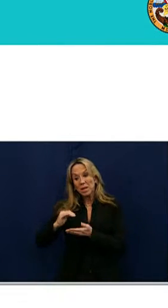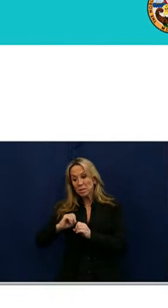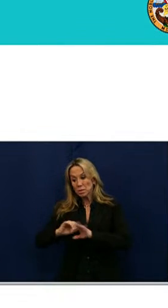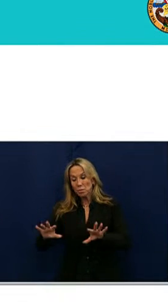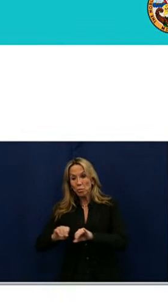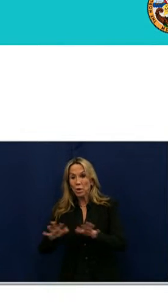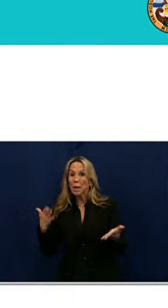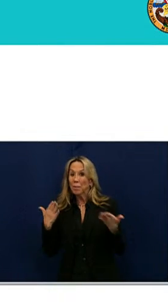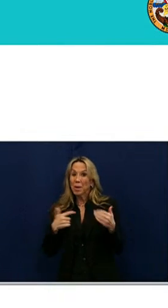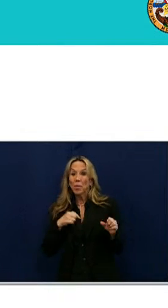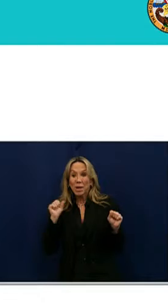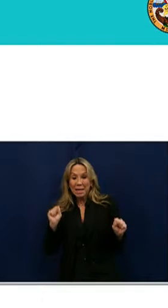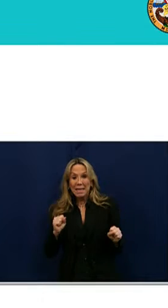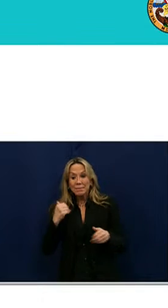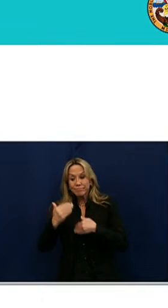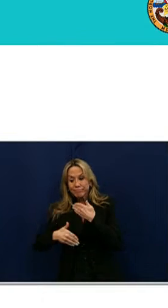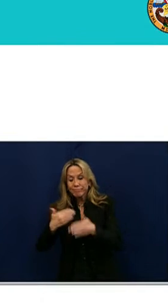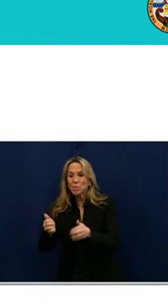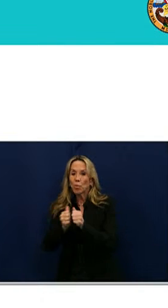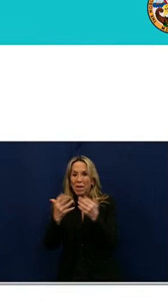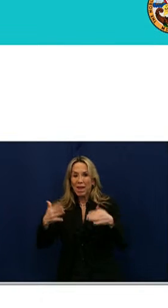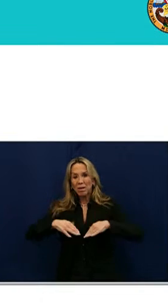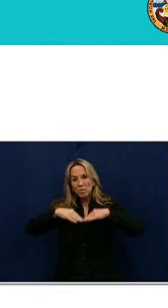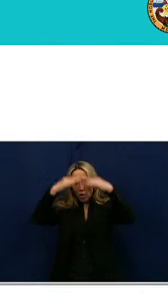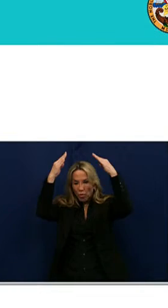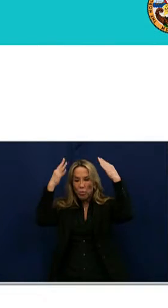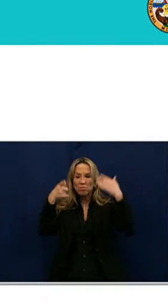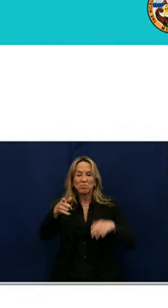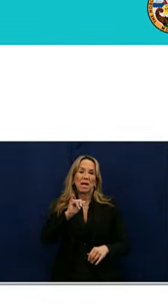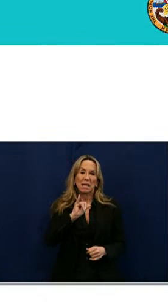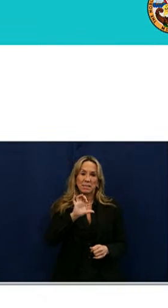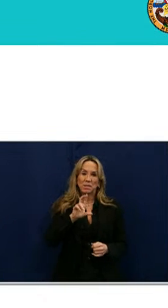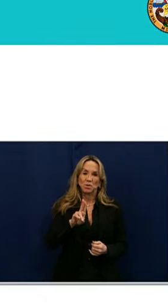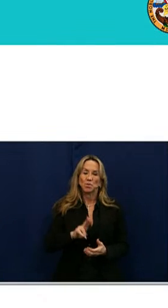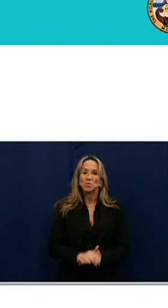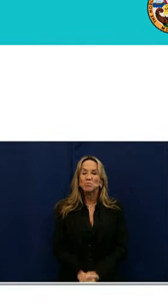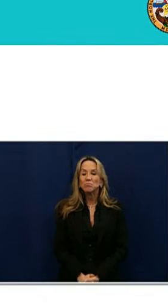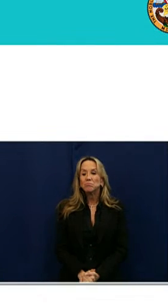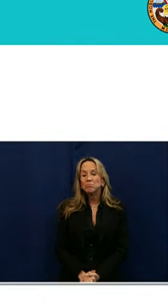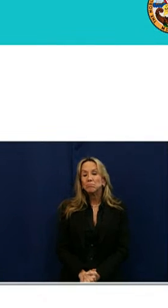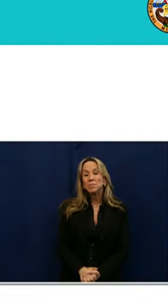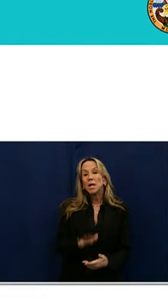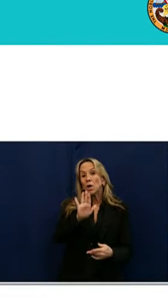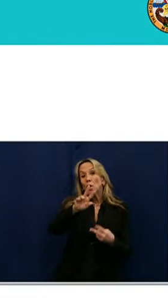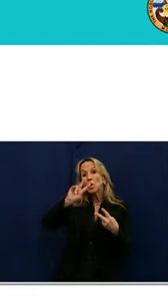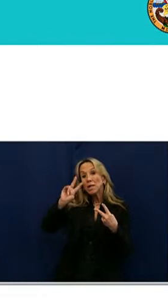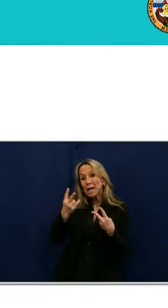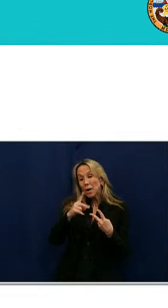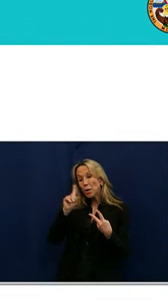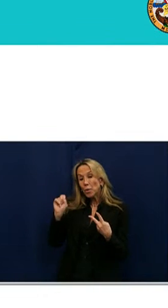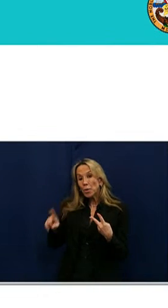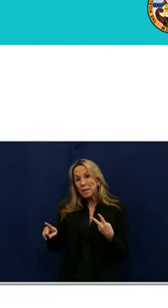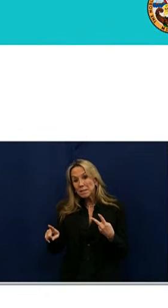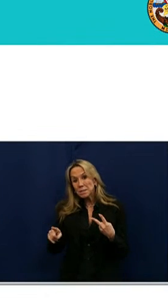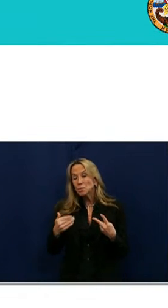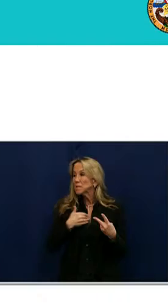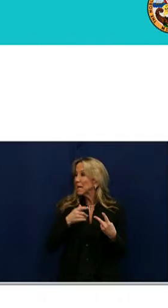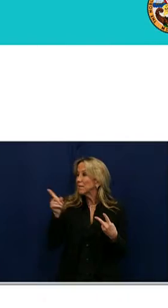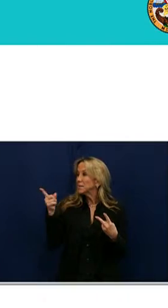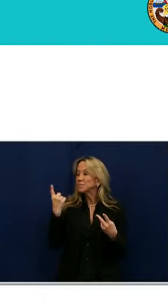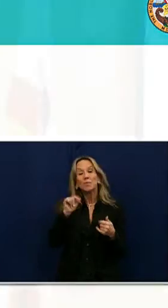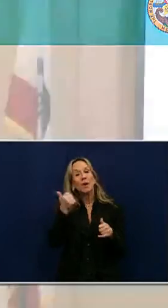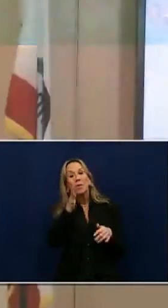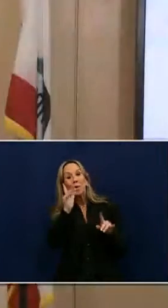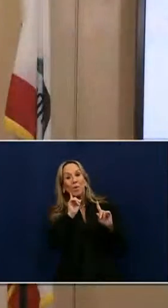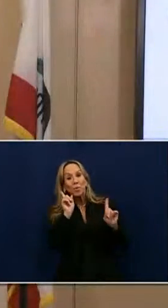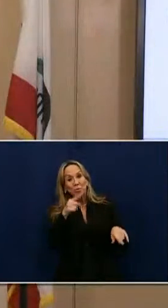get through this without overwhelming our ICU capacity. As it relates to the second half of your question, Demetrios is here, who's going to address that for us.